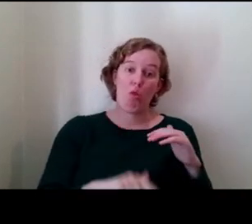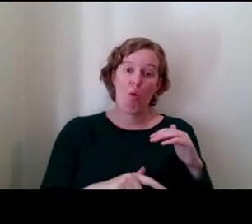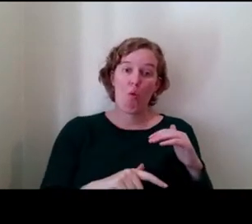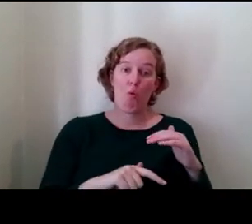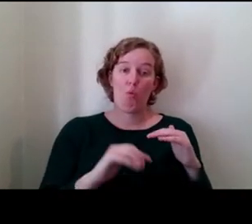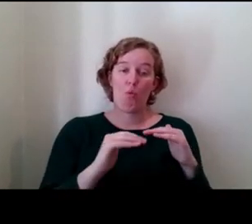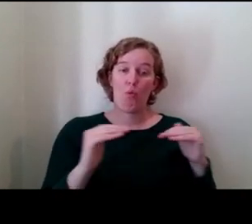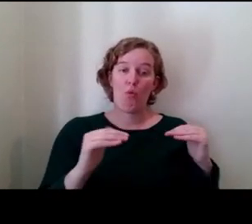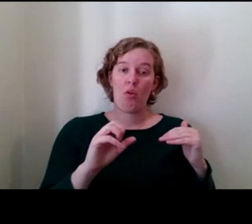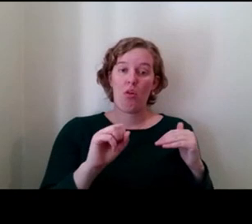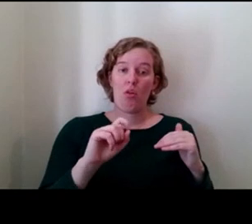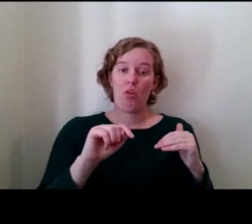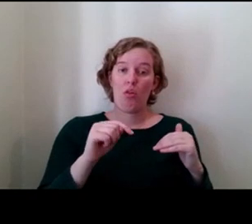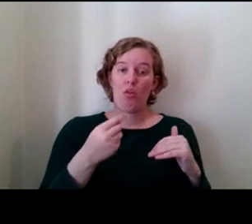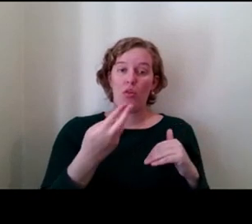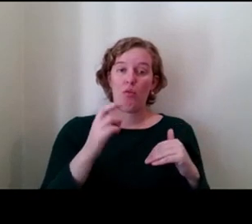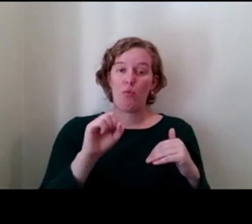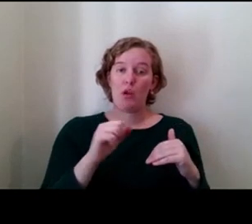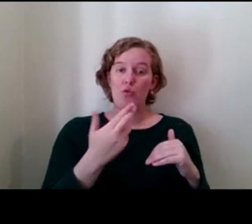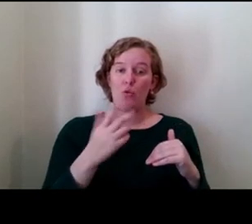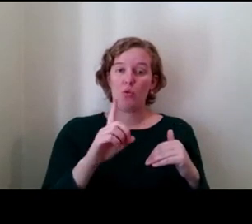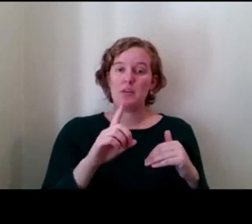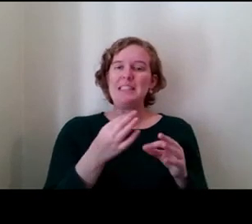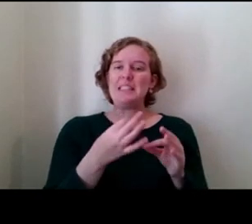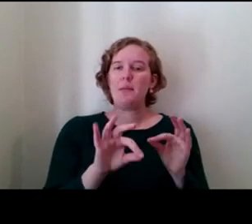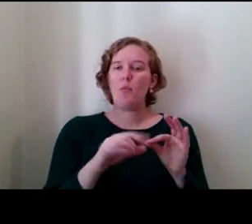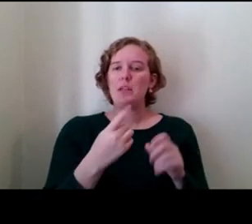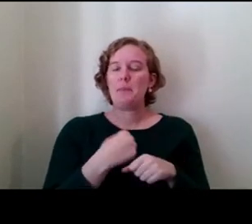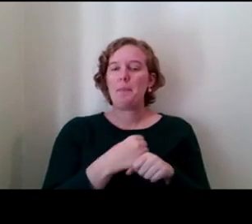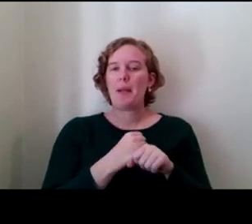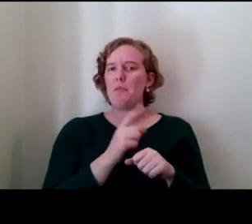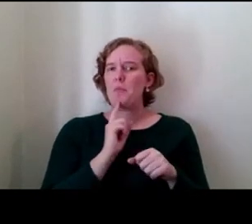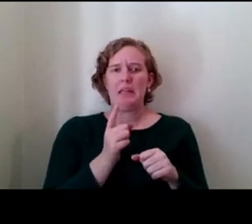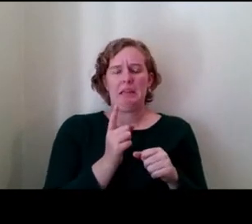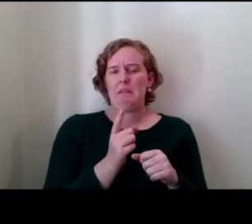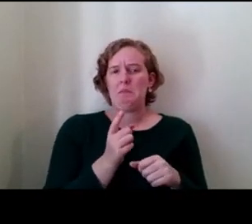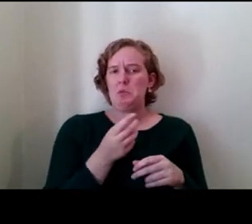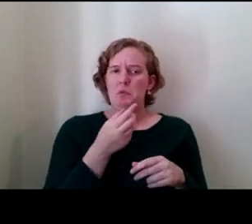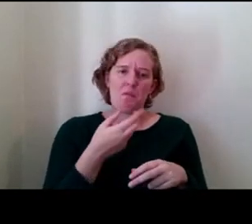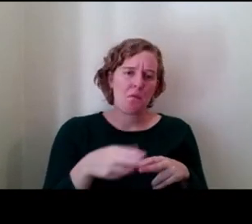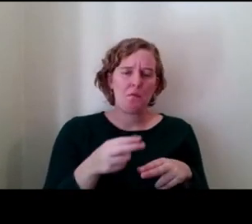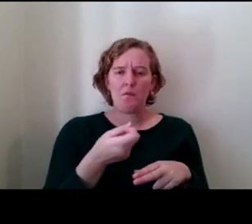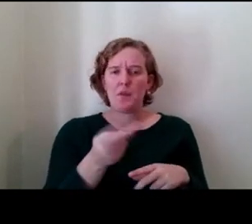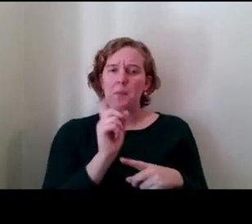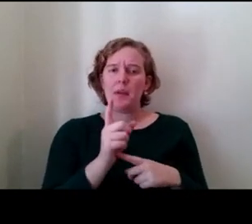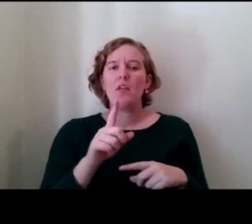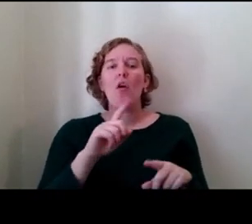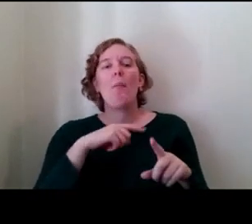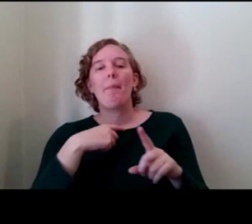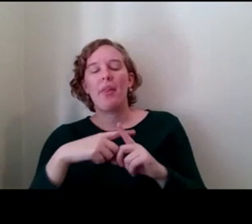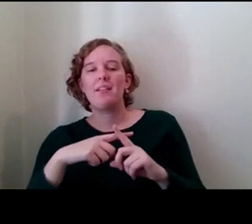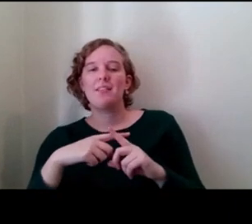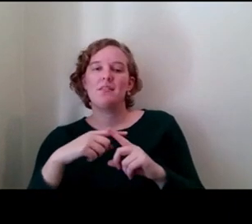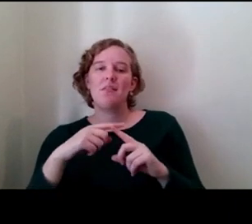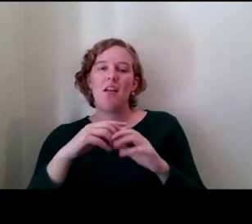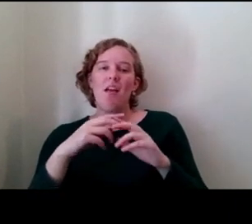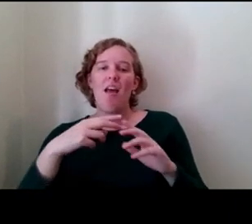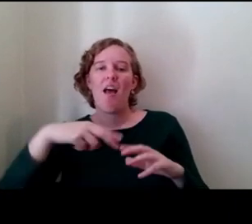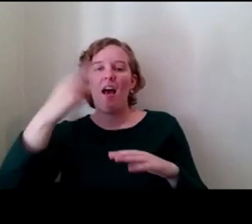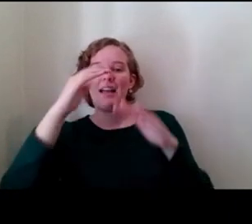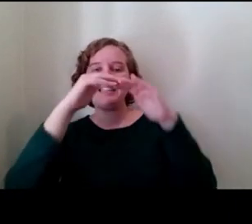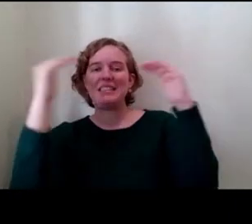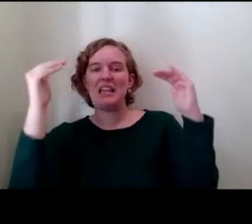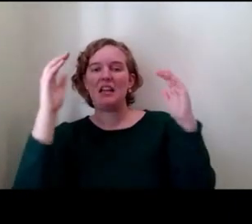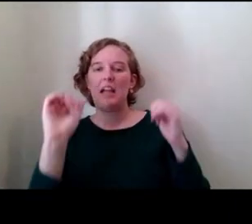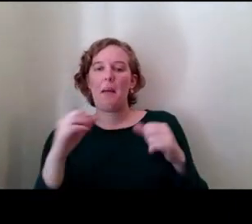that simple gadgets could be made really quickly, a matter of minutes. And we also wanted a high ceiling so that you could build quite sophisticated